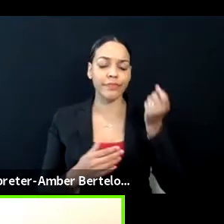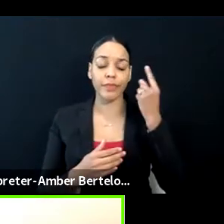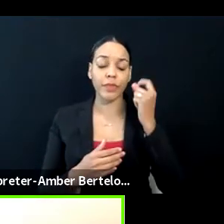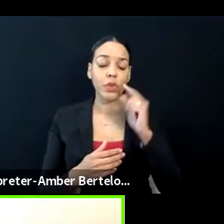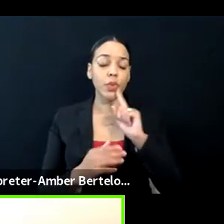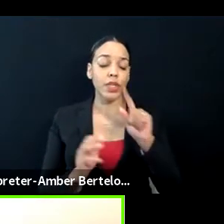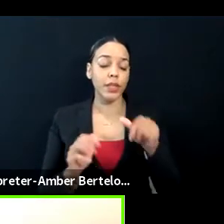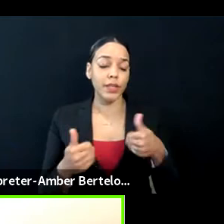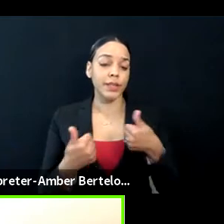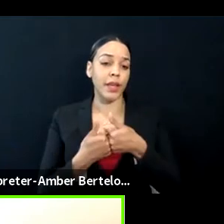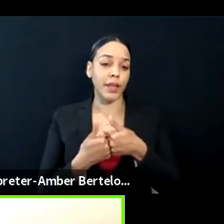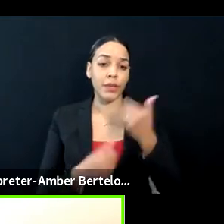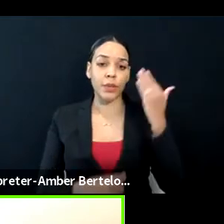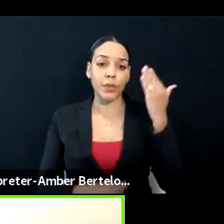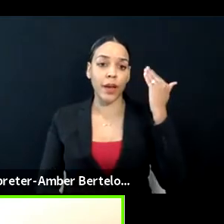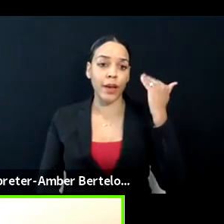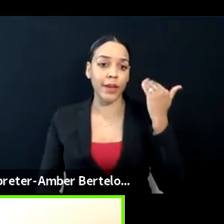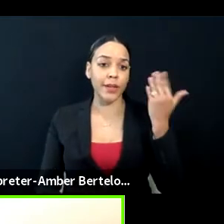because